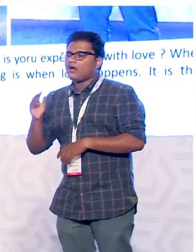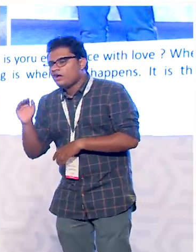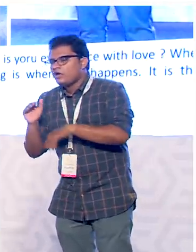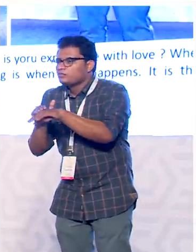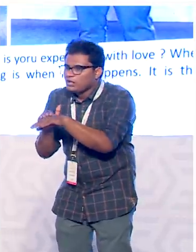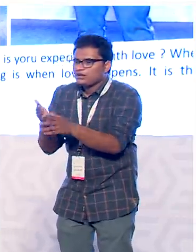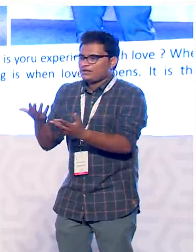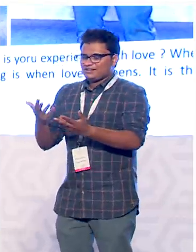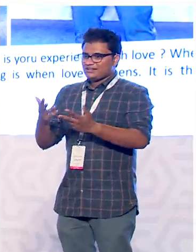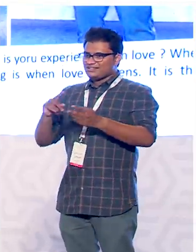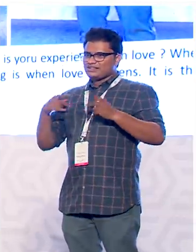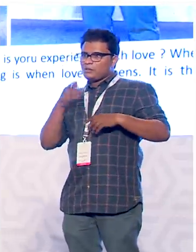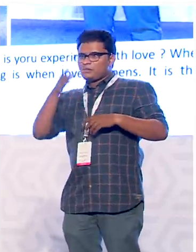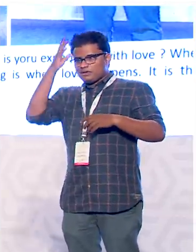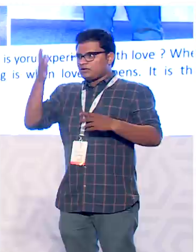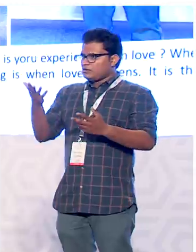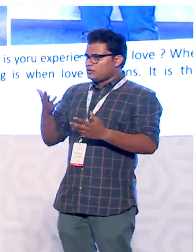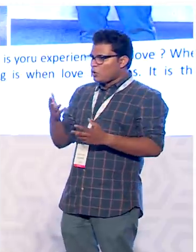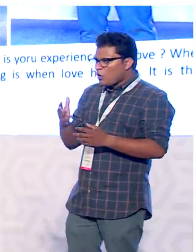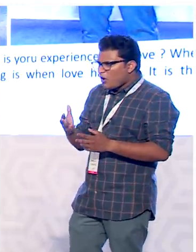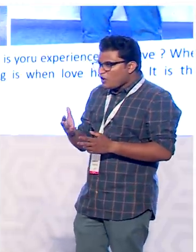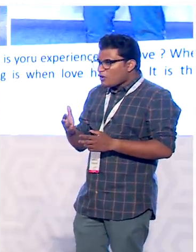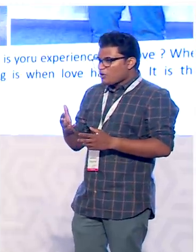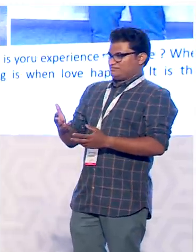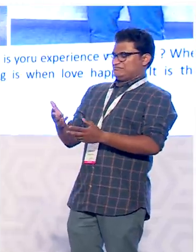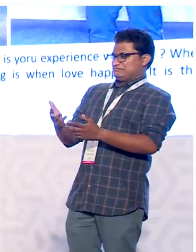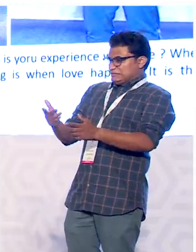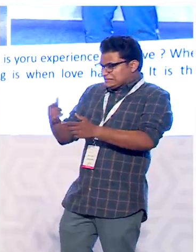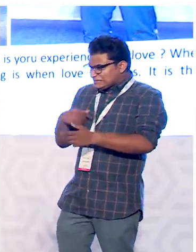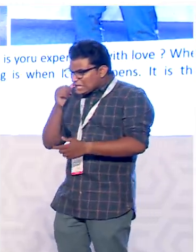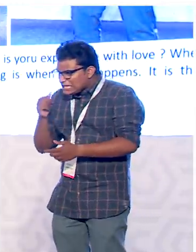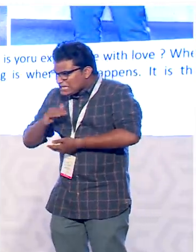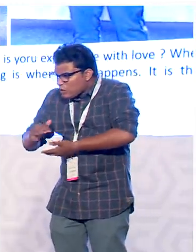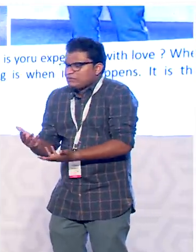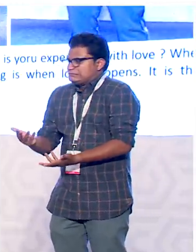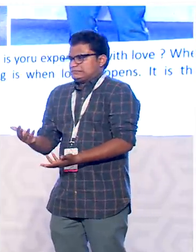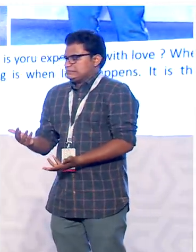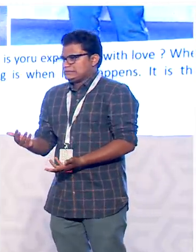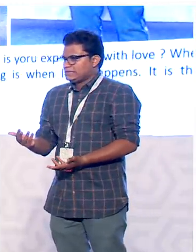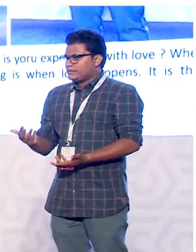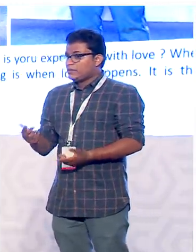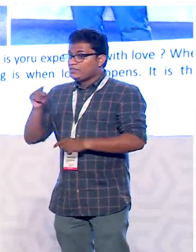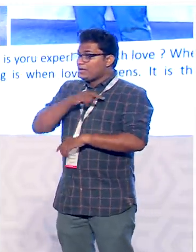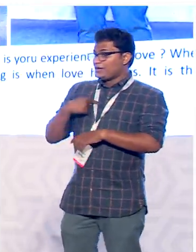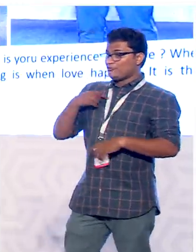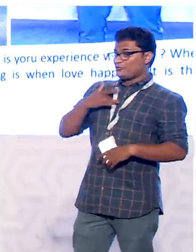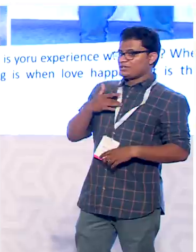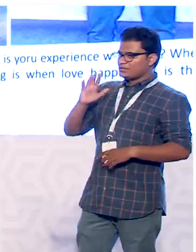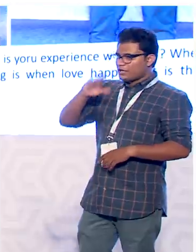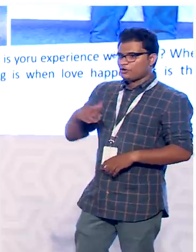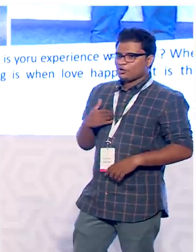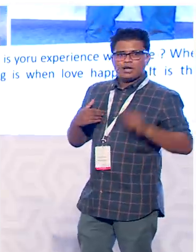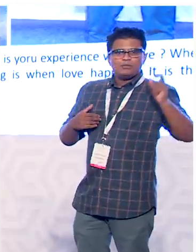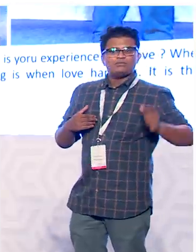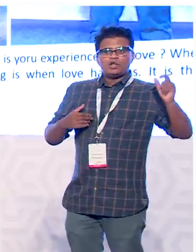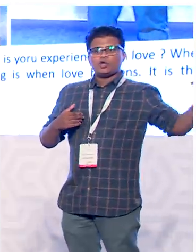people sympathized with my parents as to, oh my God, another girl. I don't think they had that kind of a feeling. They cherished